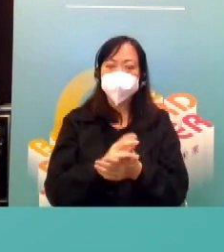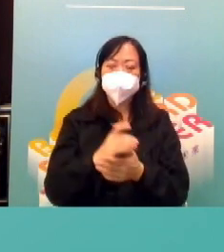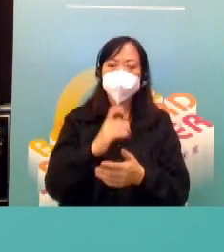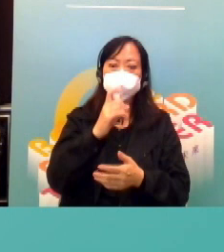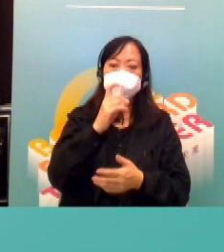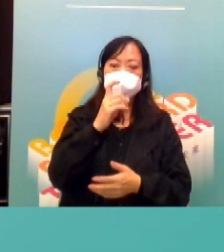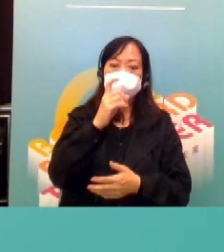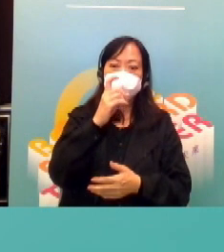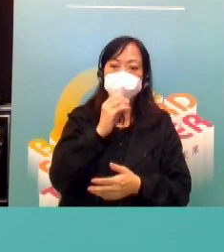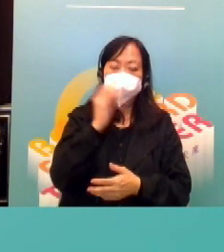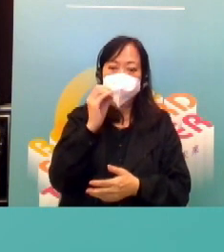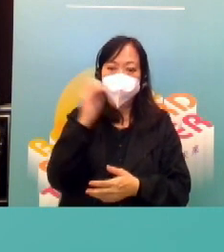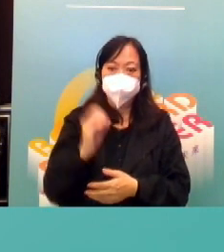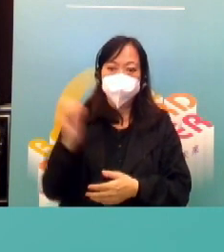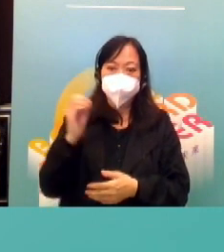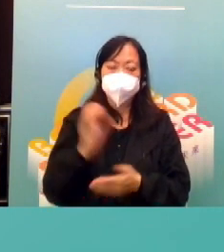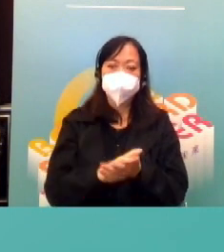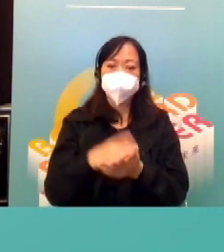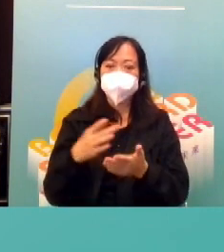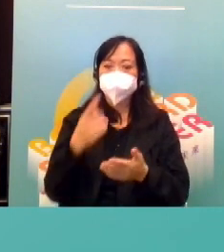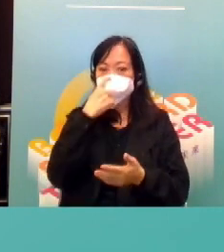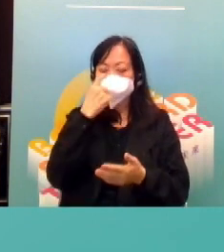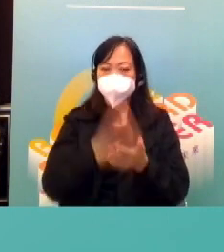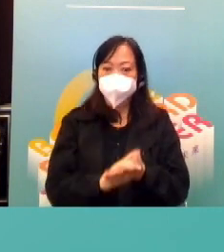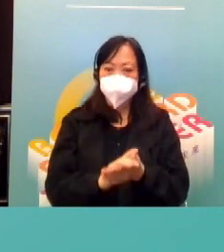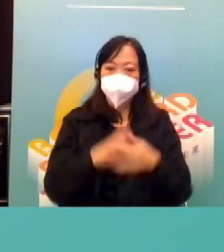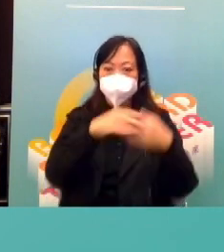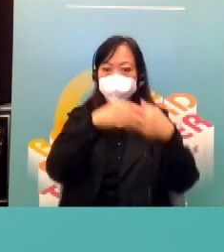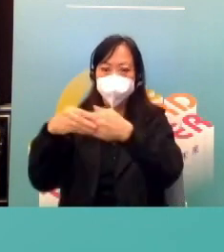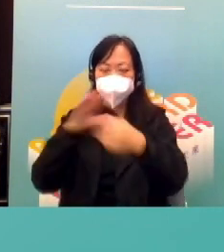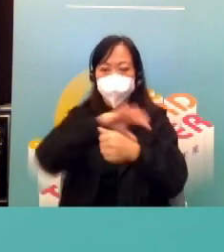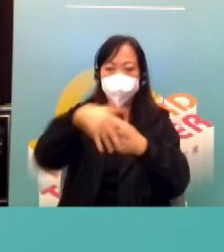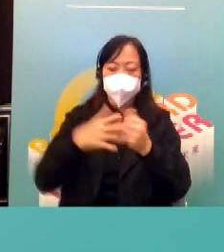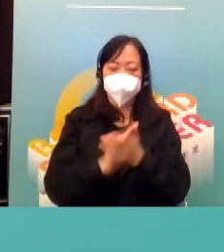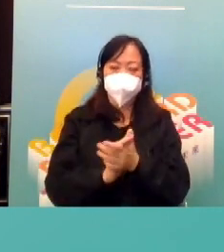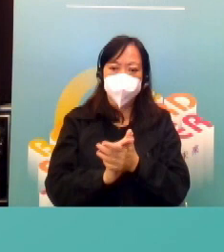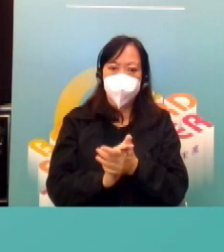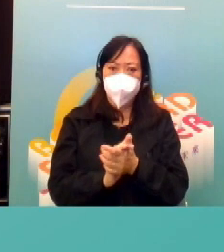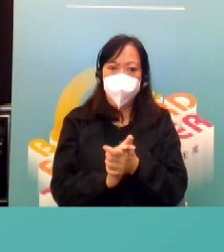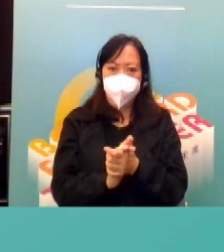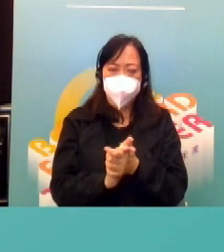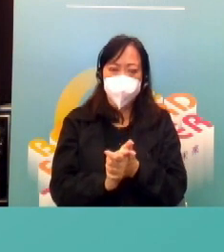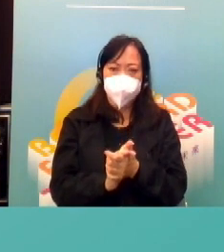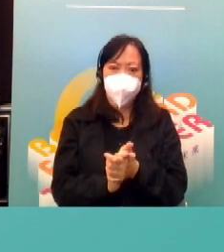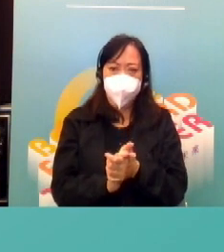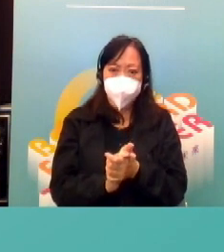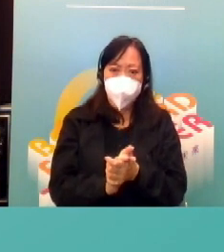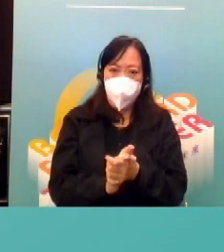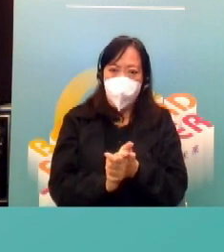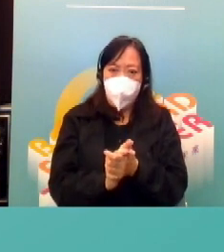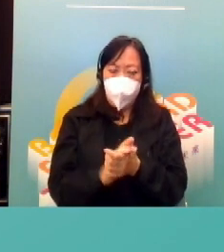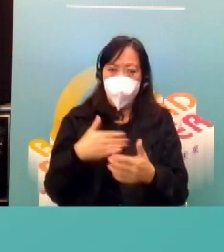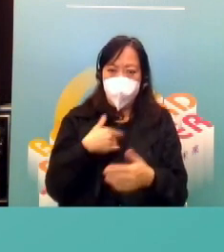leader globally. And then Bridges, we have been backing about 2/3 of those. So we've done now over 60 of